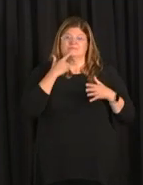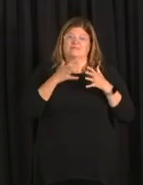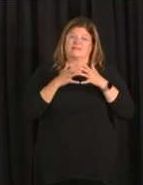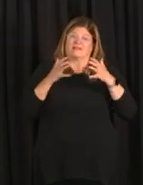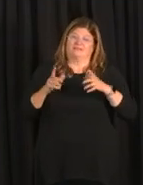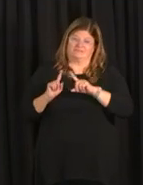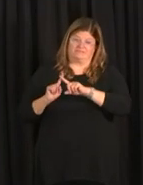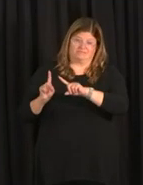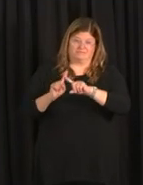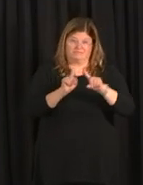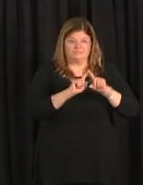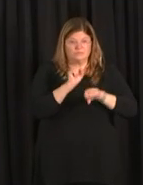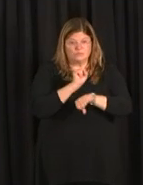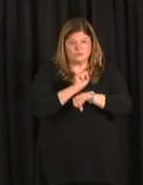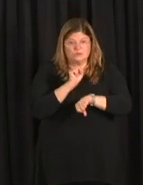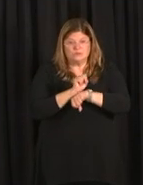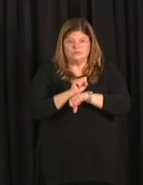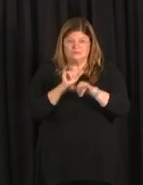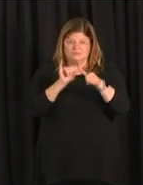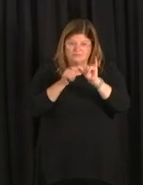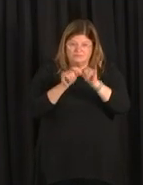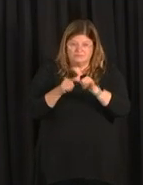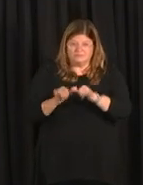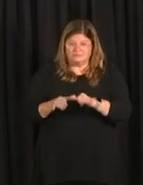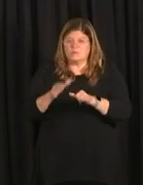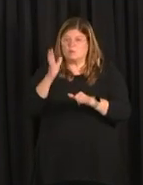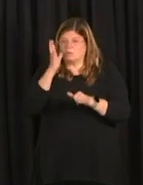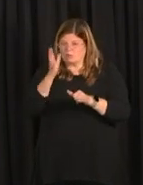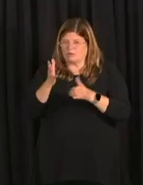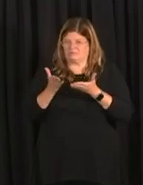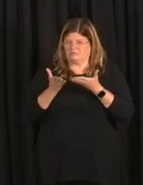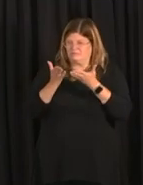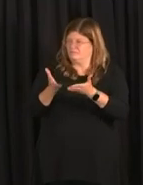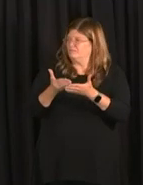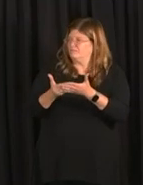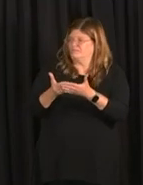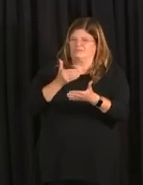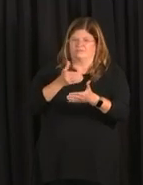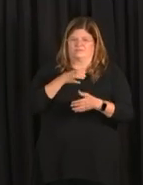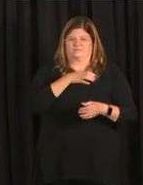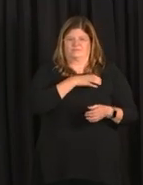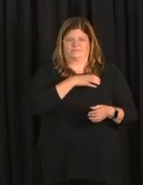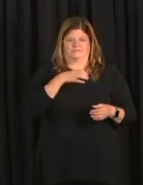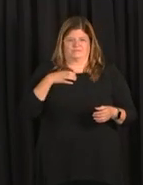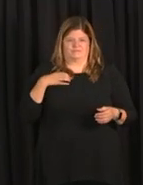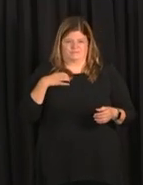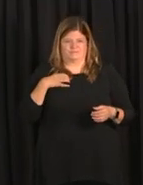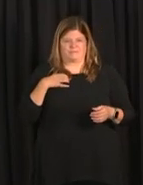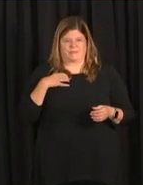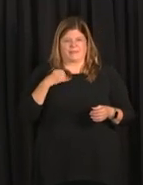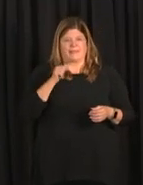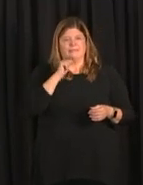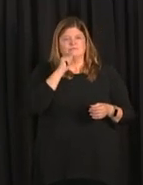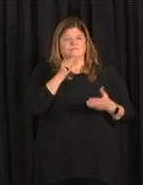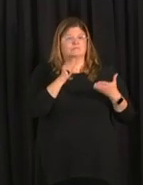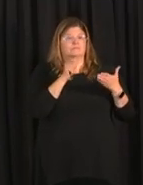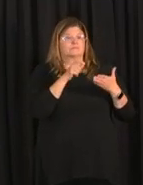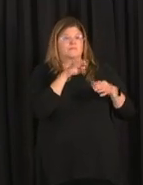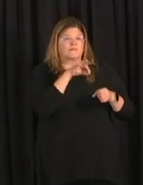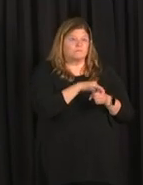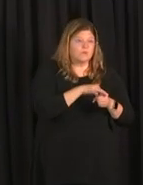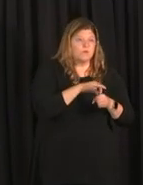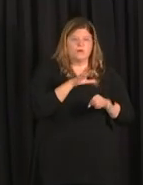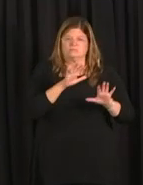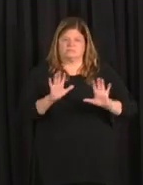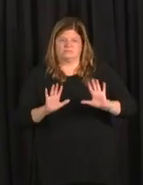council, because permanent bills that are not marked up and voted on at this council period, during this council